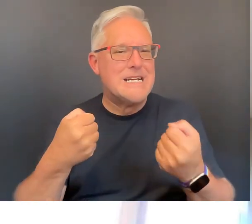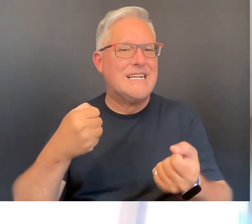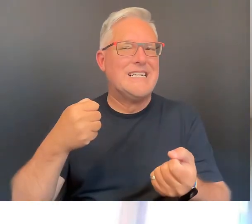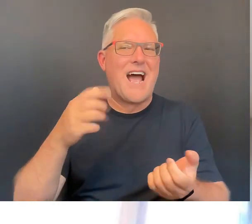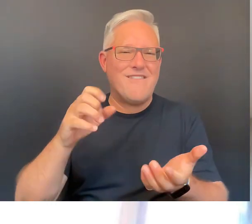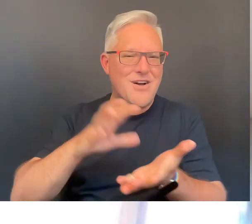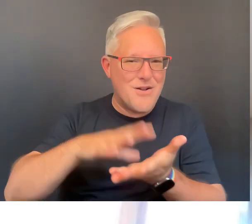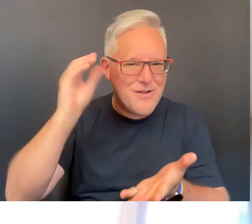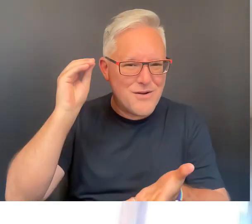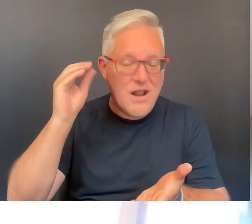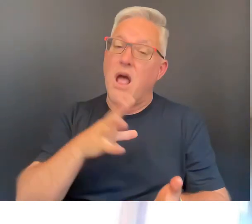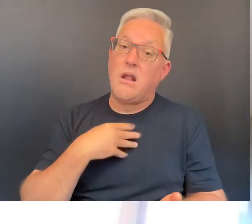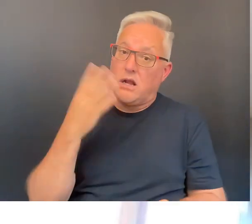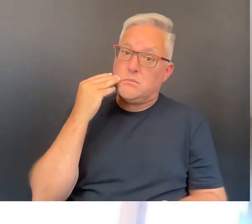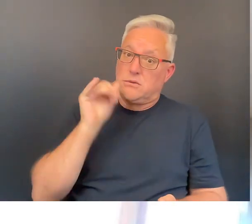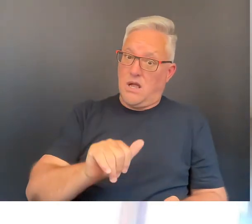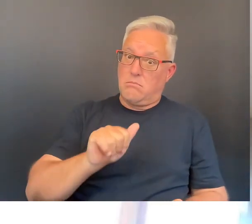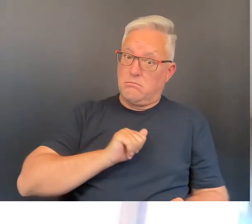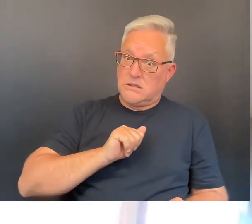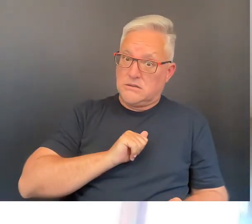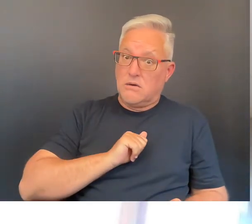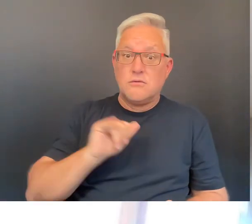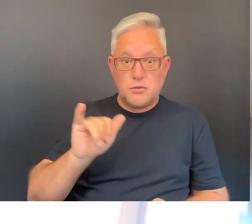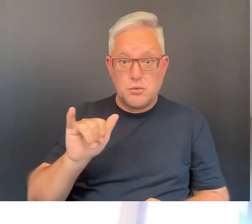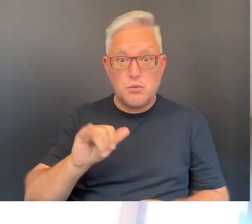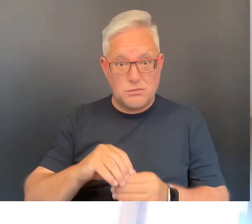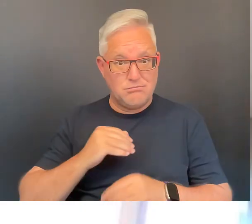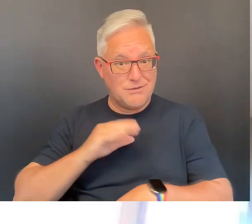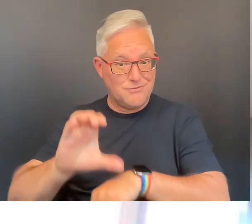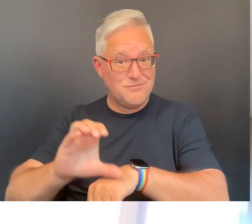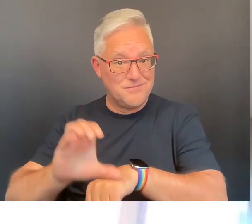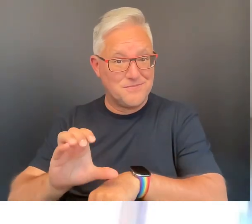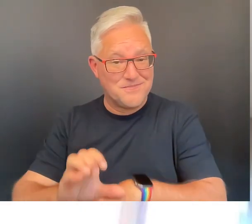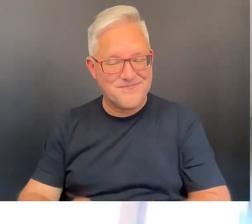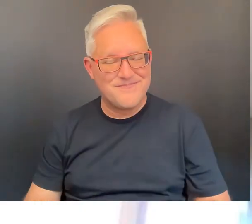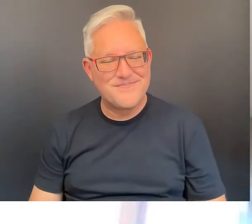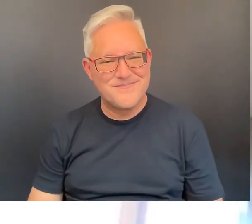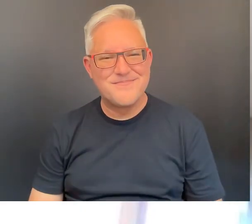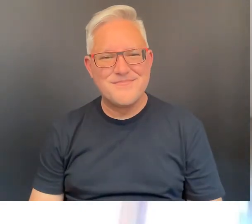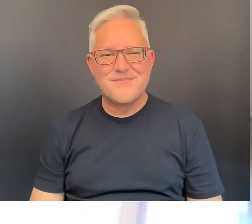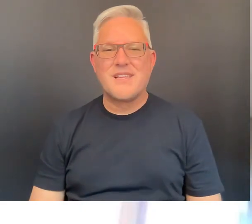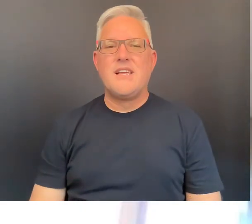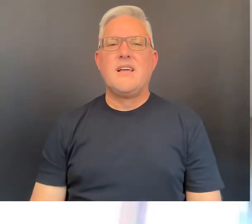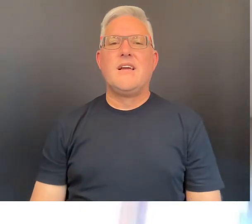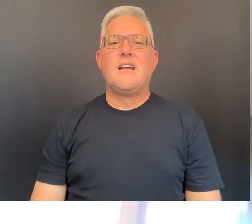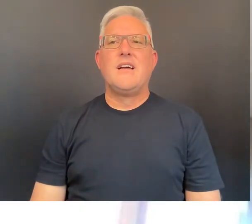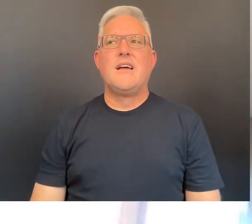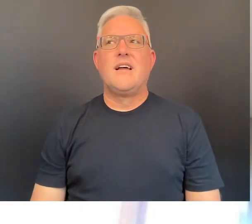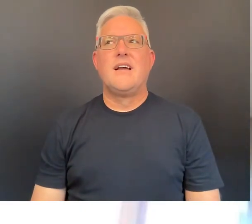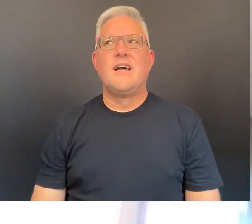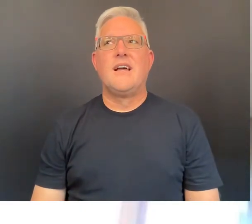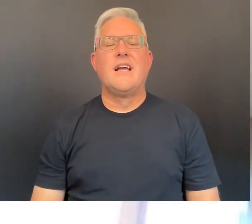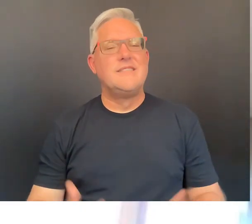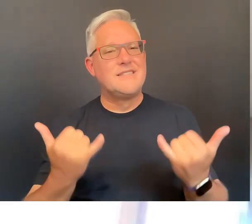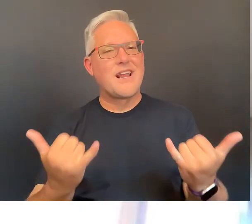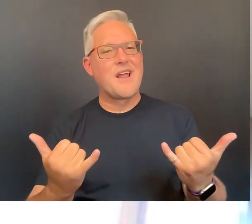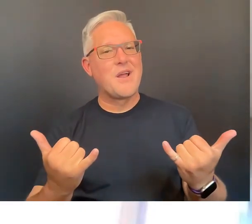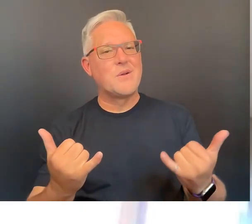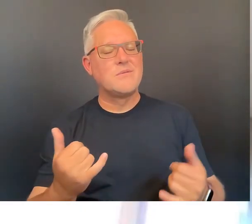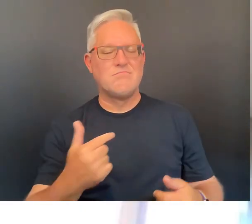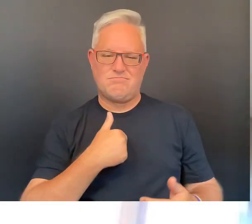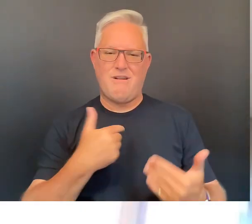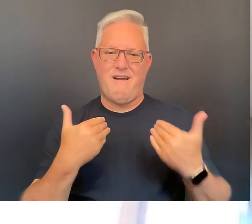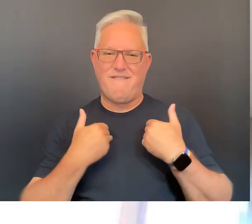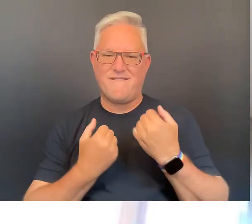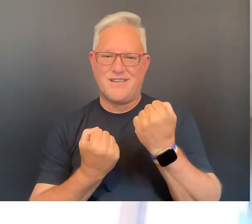And I experienced that myself from my own congregation. So, and now I have